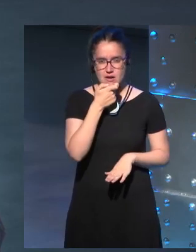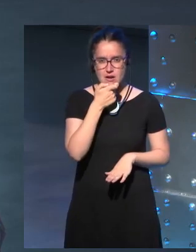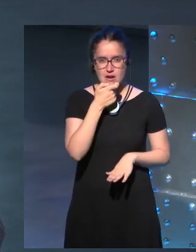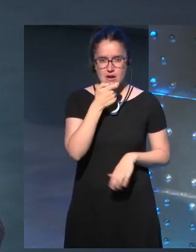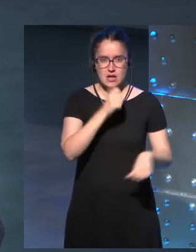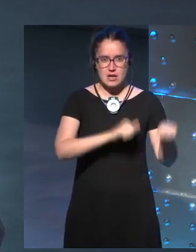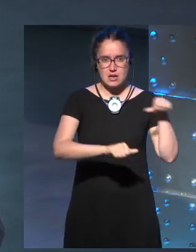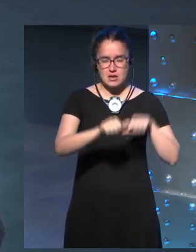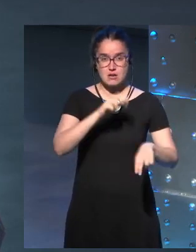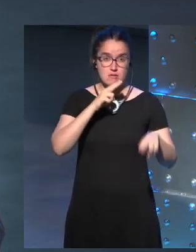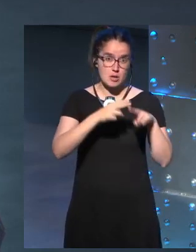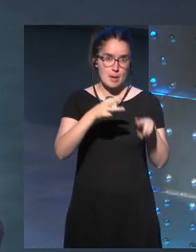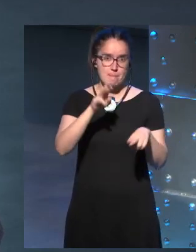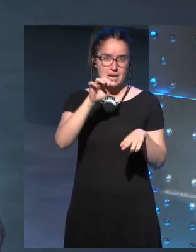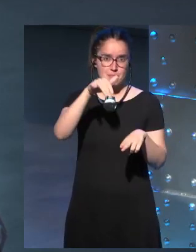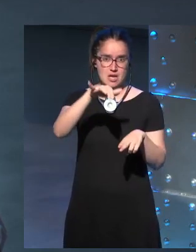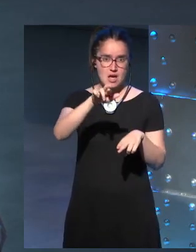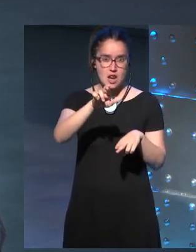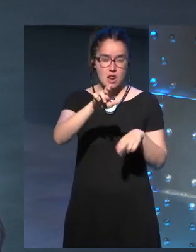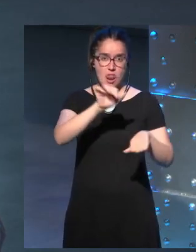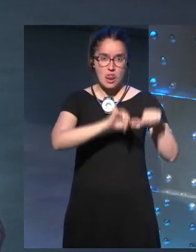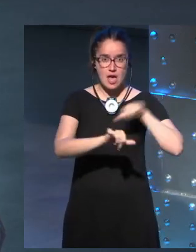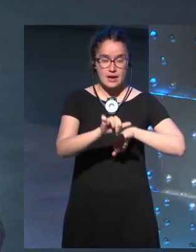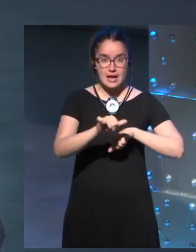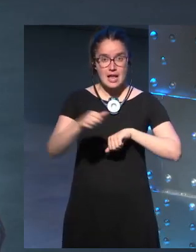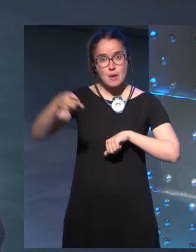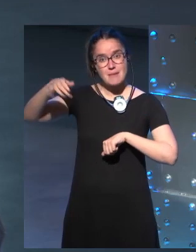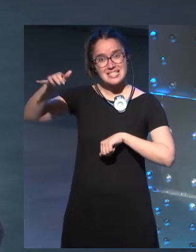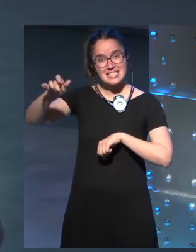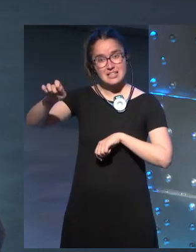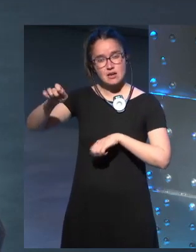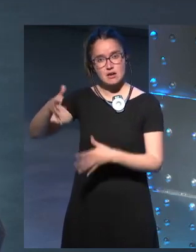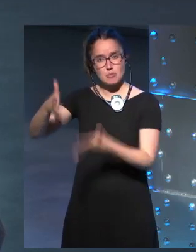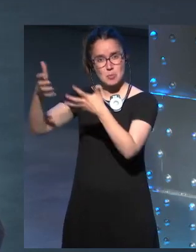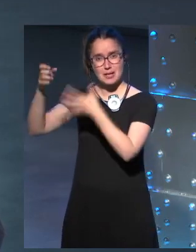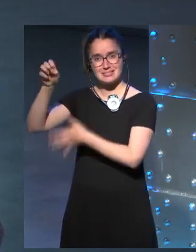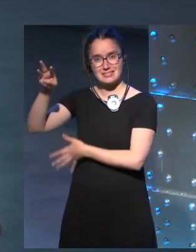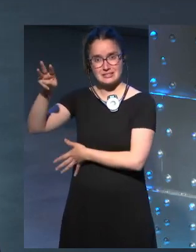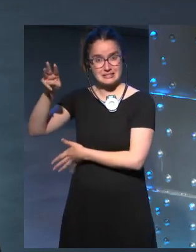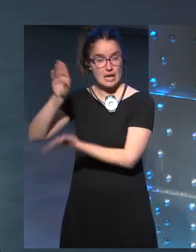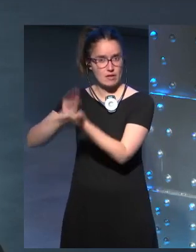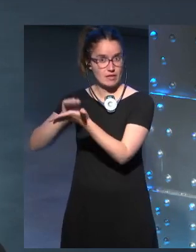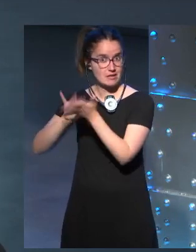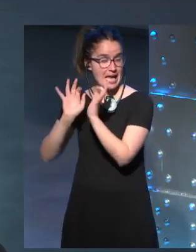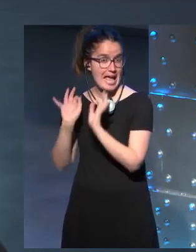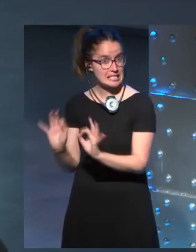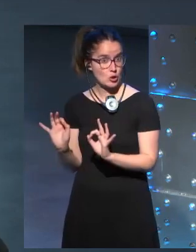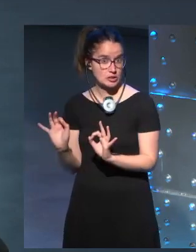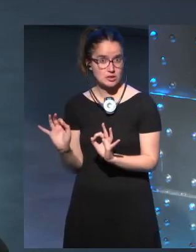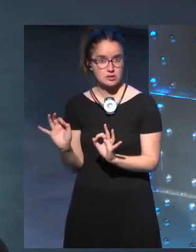now, Manchester United have won it 13 times. That's a fact, and that's not